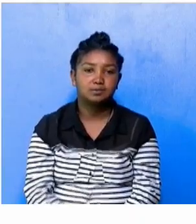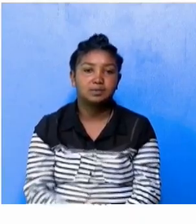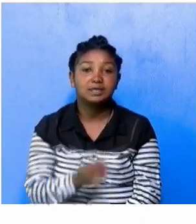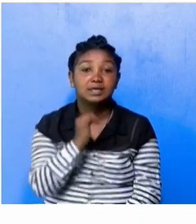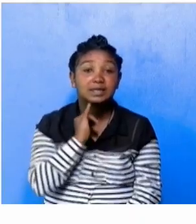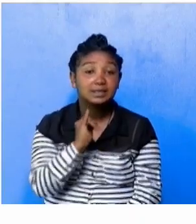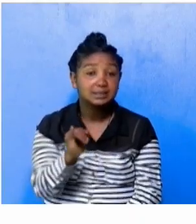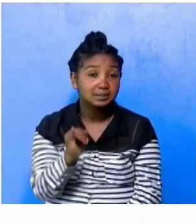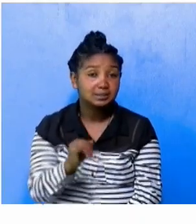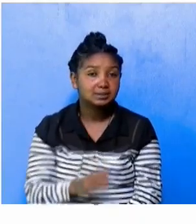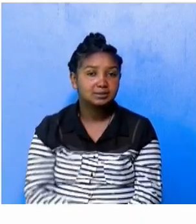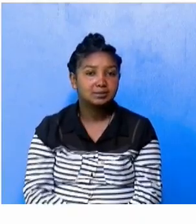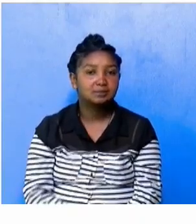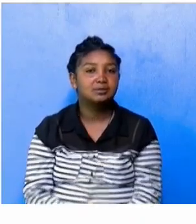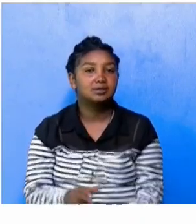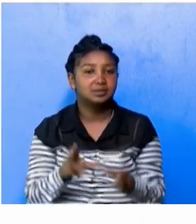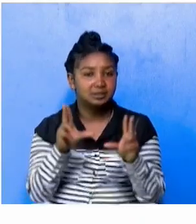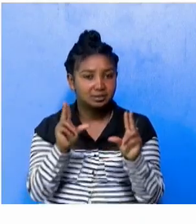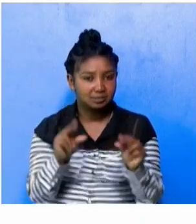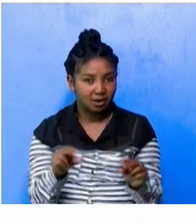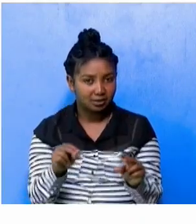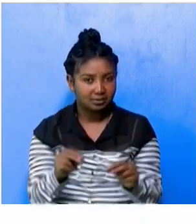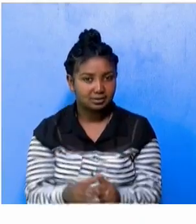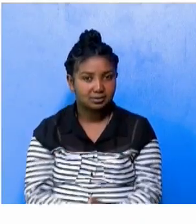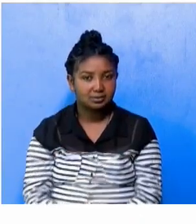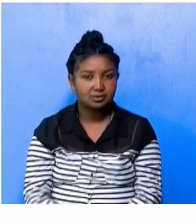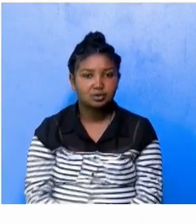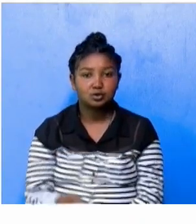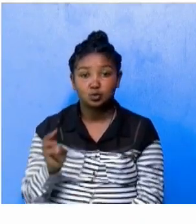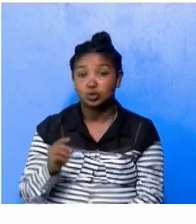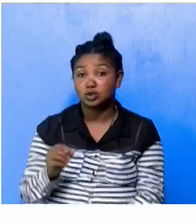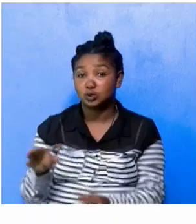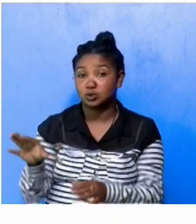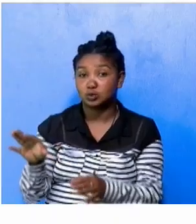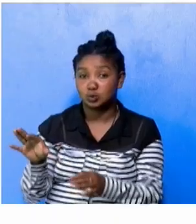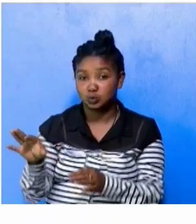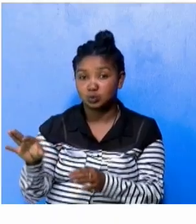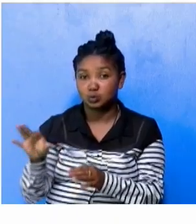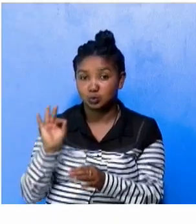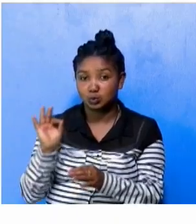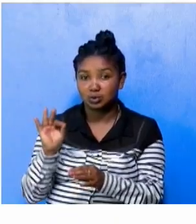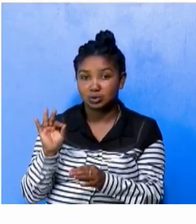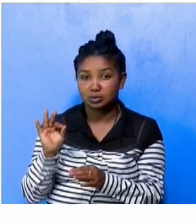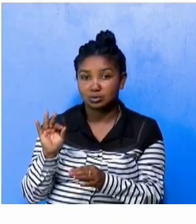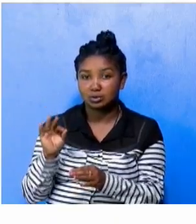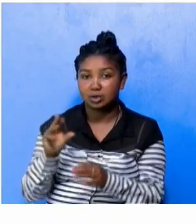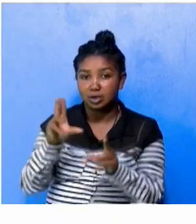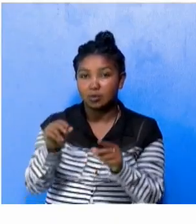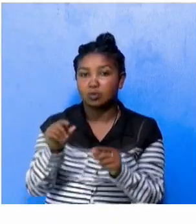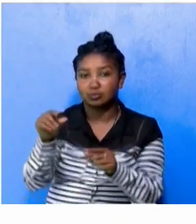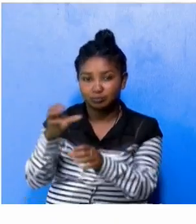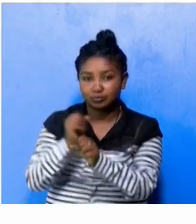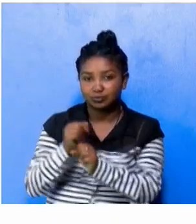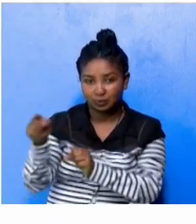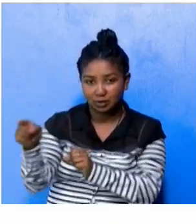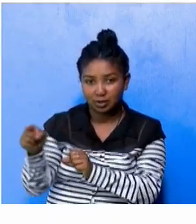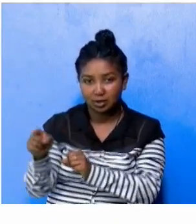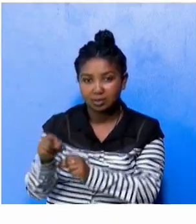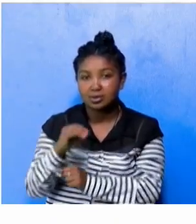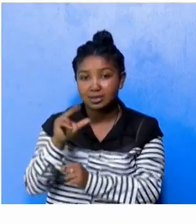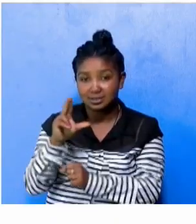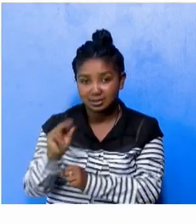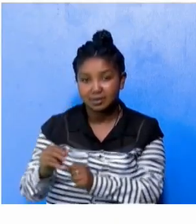is not. We took the word not from this one. It's